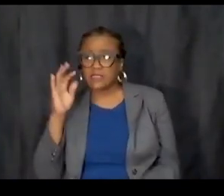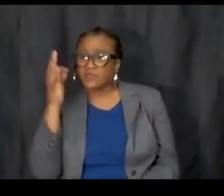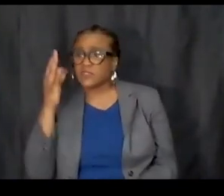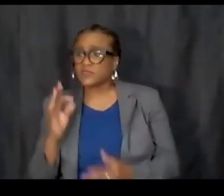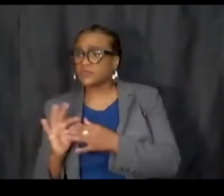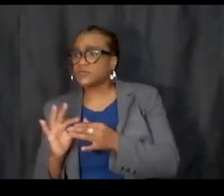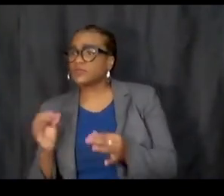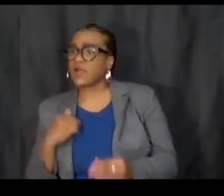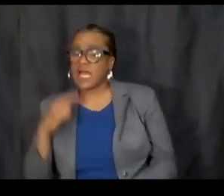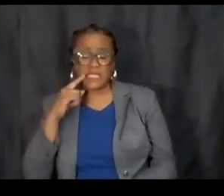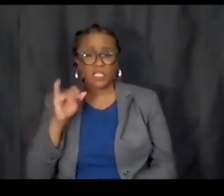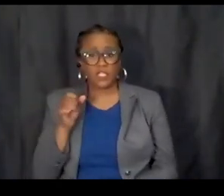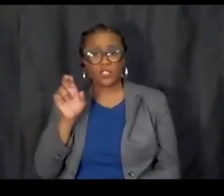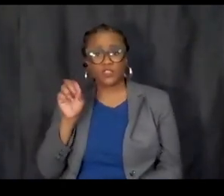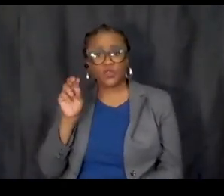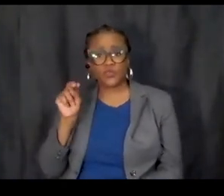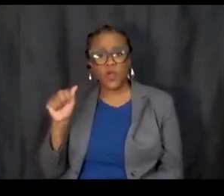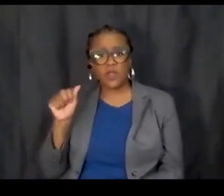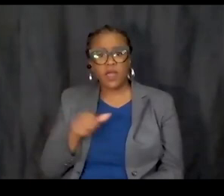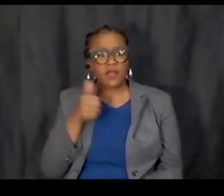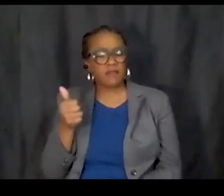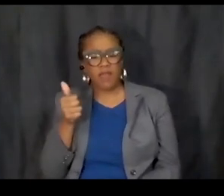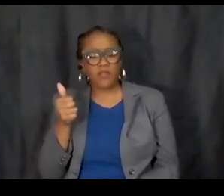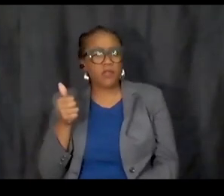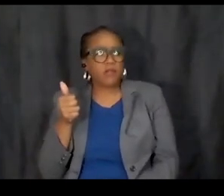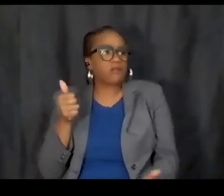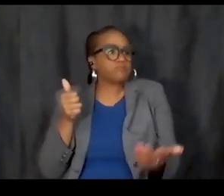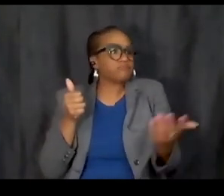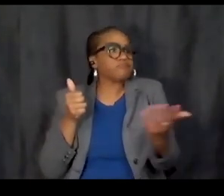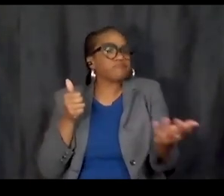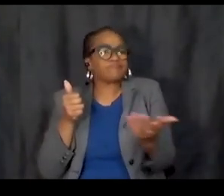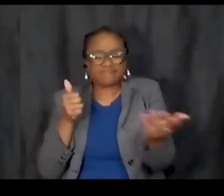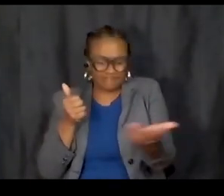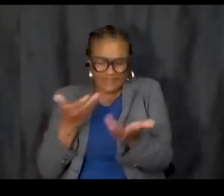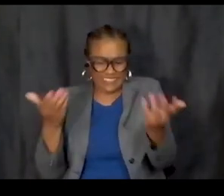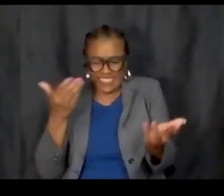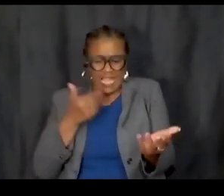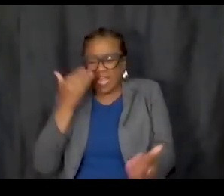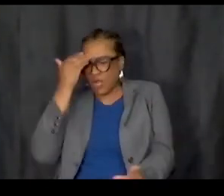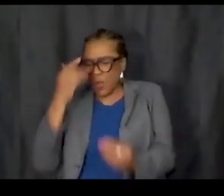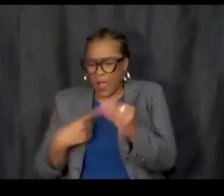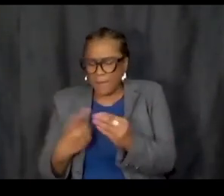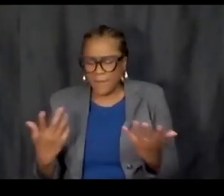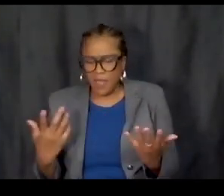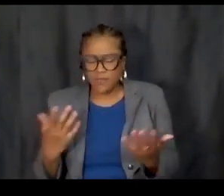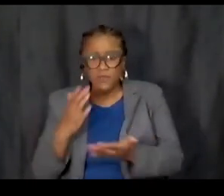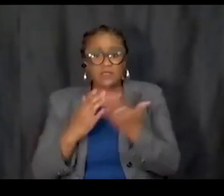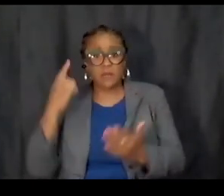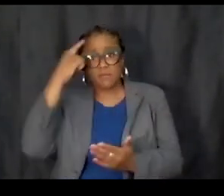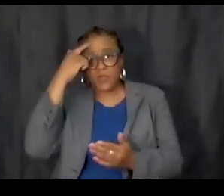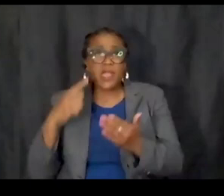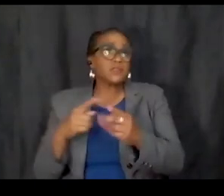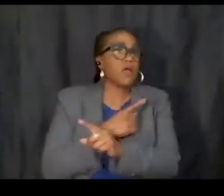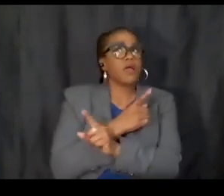I think of Girona, another avenue I'll familiar web myself into. Certain brains wander